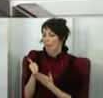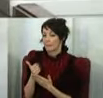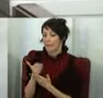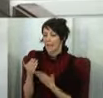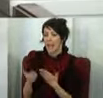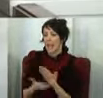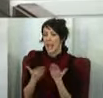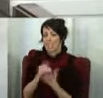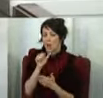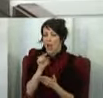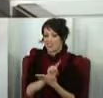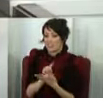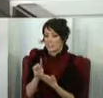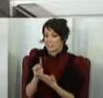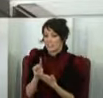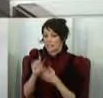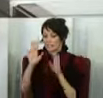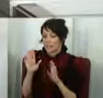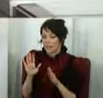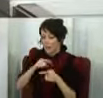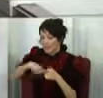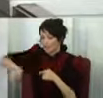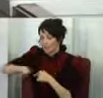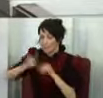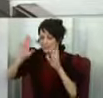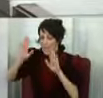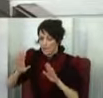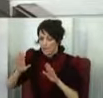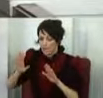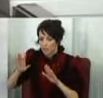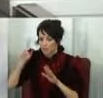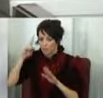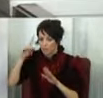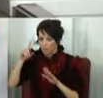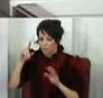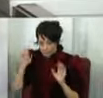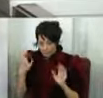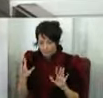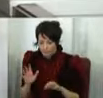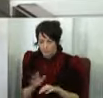Sunday in place of this offering today. So please pray with me.